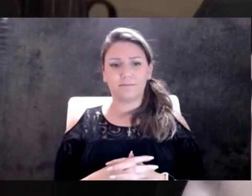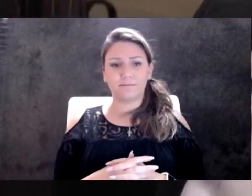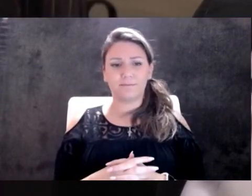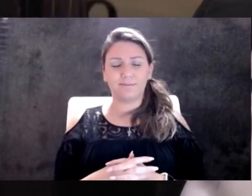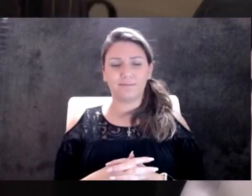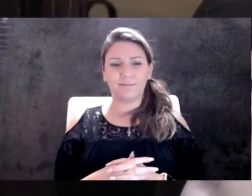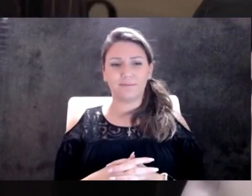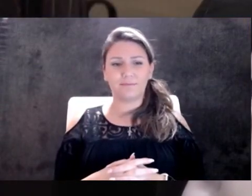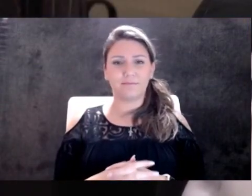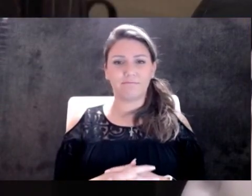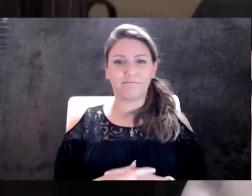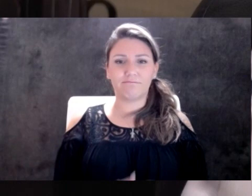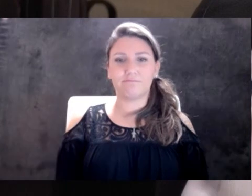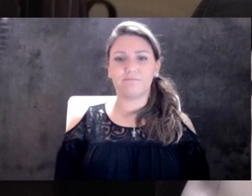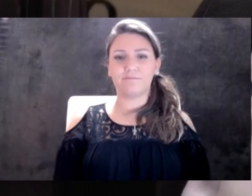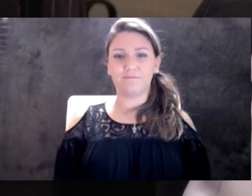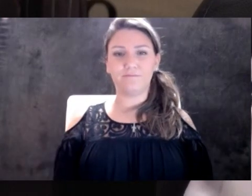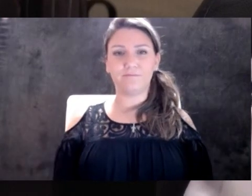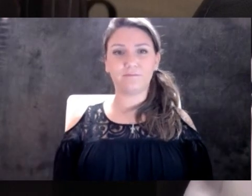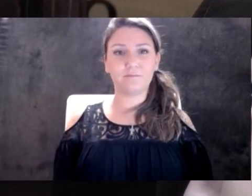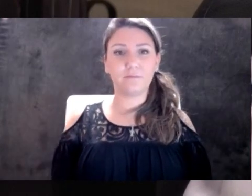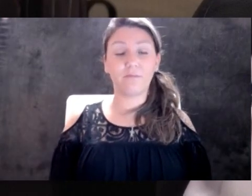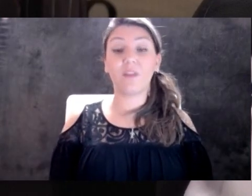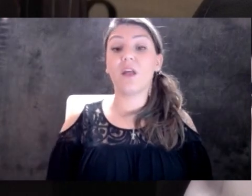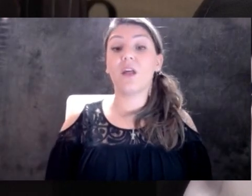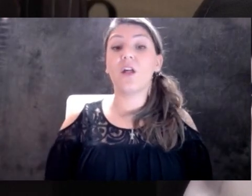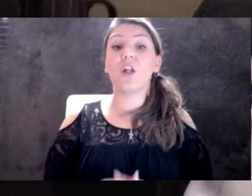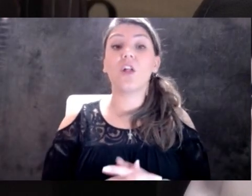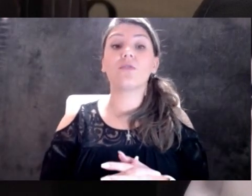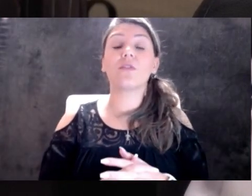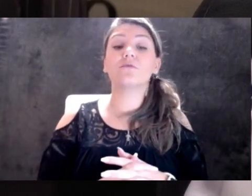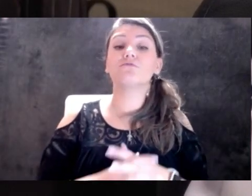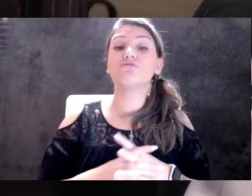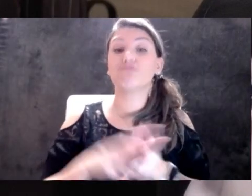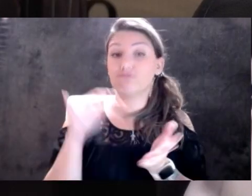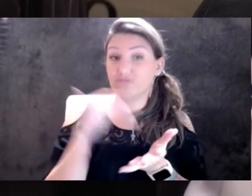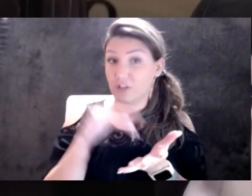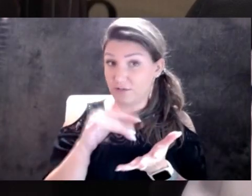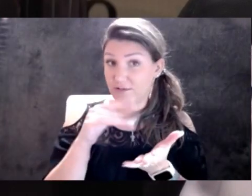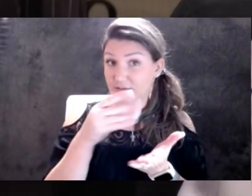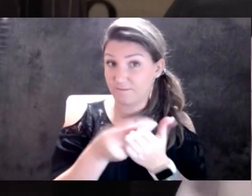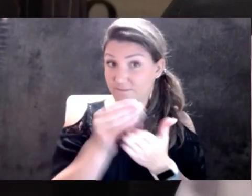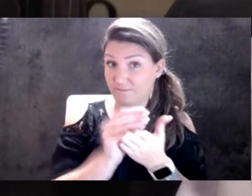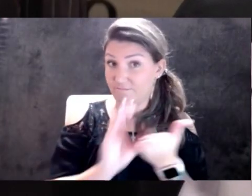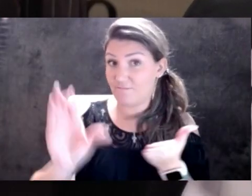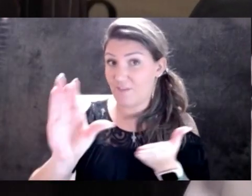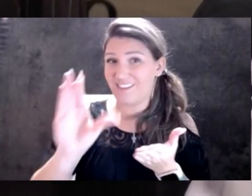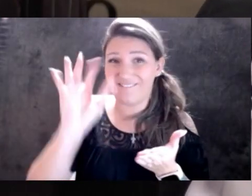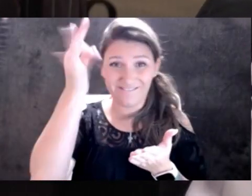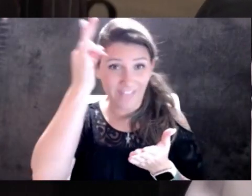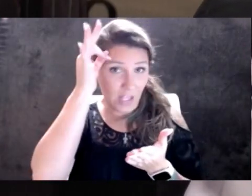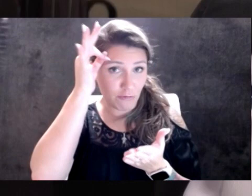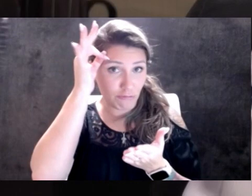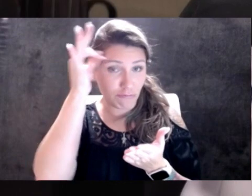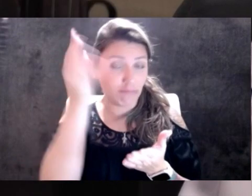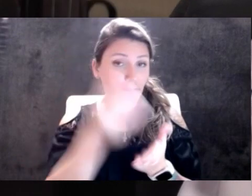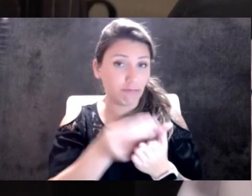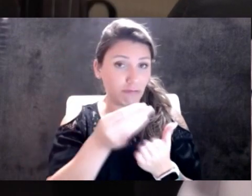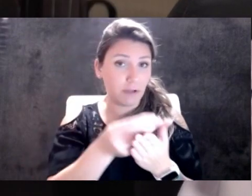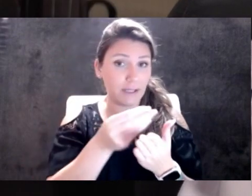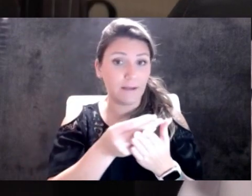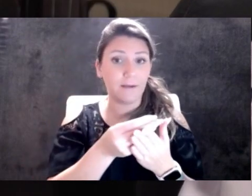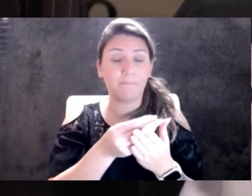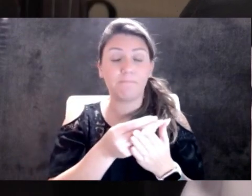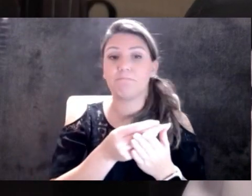So the trials are funded through many mechanisms. Of course, federal funds, the NCI